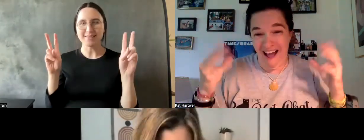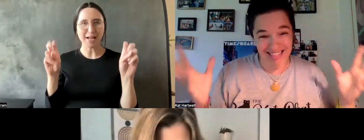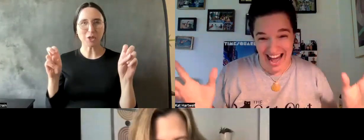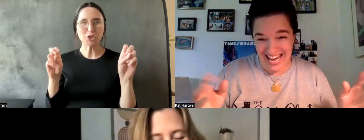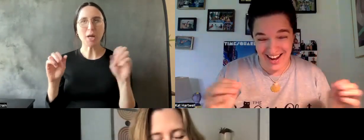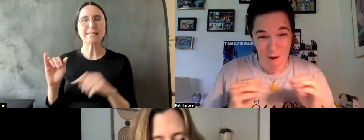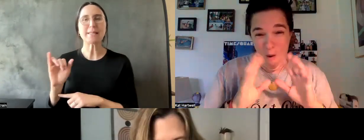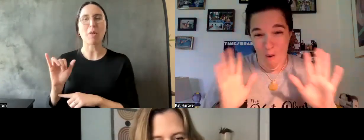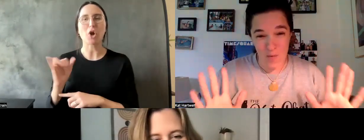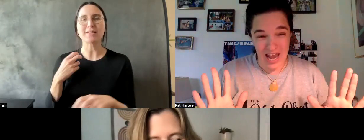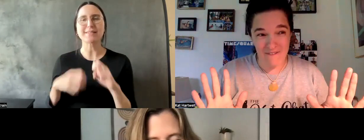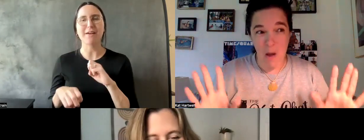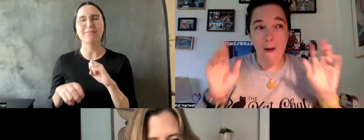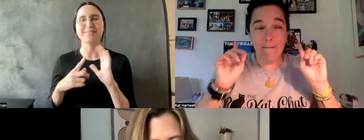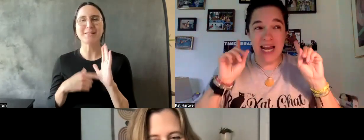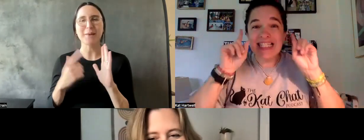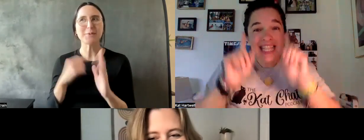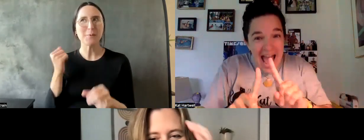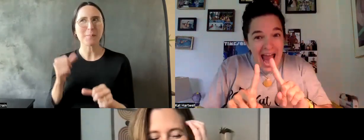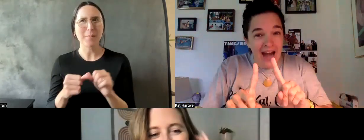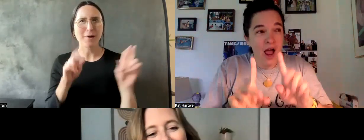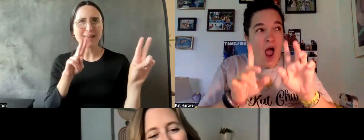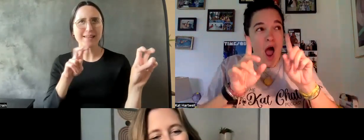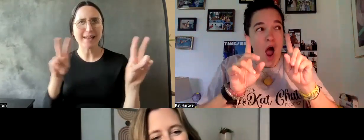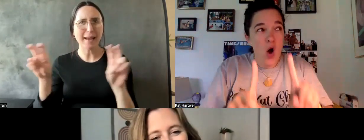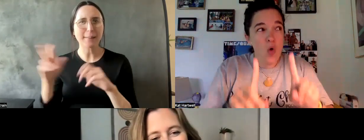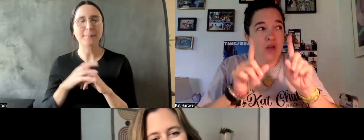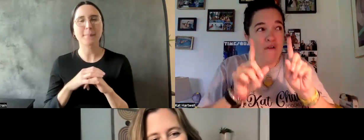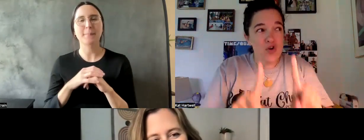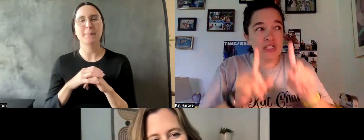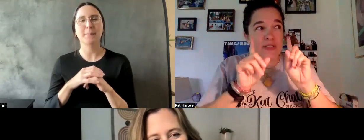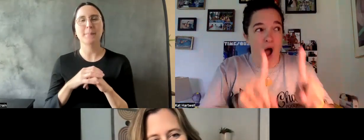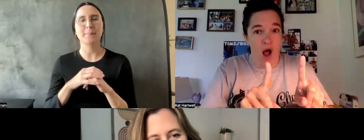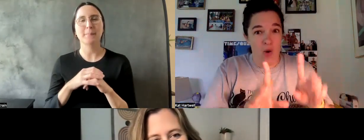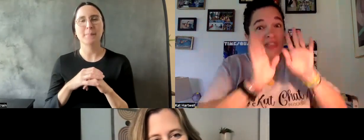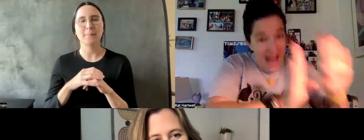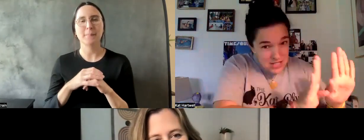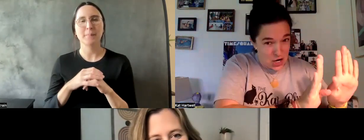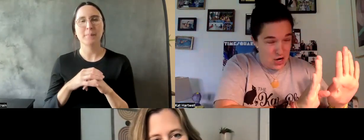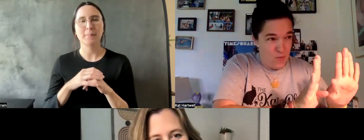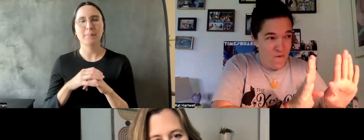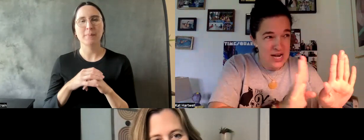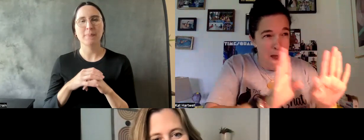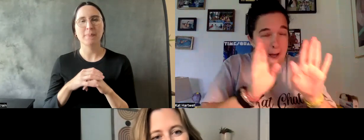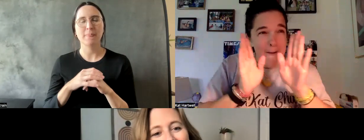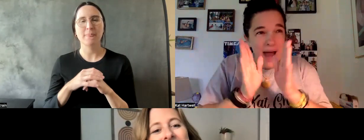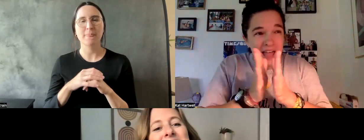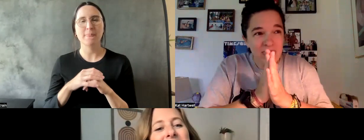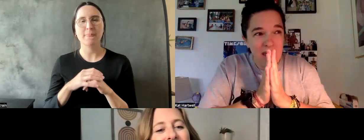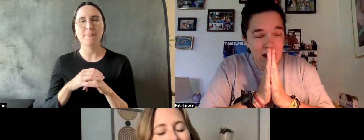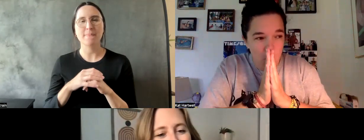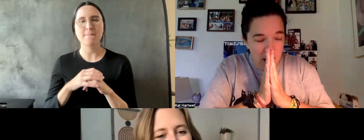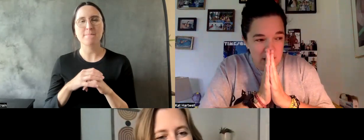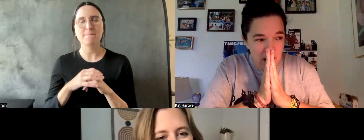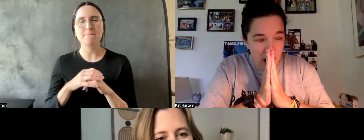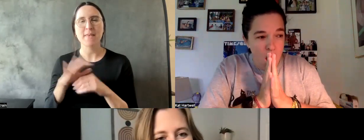or alike or whatever, but it's not about a Christmas album. That's the good movie. But I